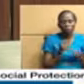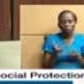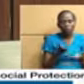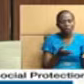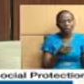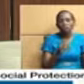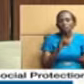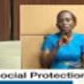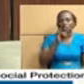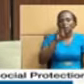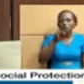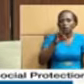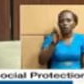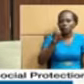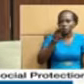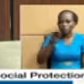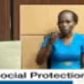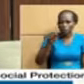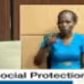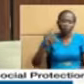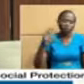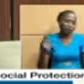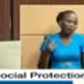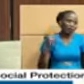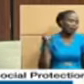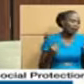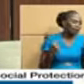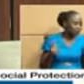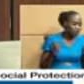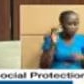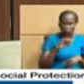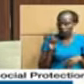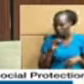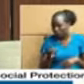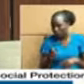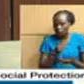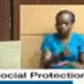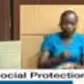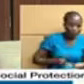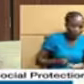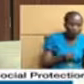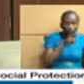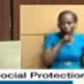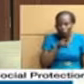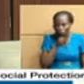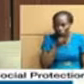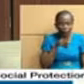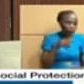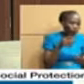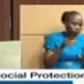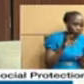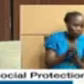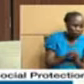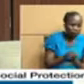things of hunting and pottery and carpentry, and therefore when they lose